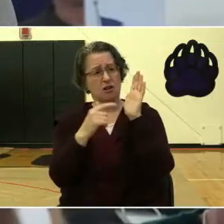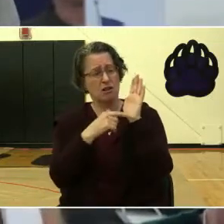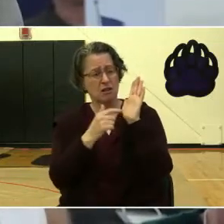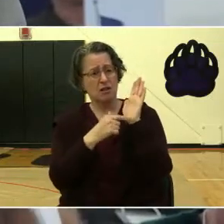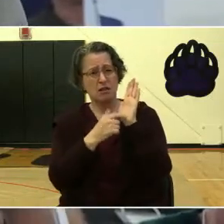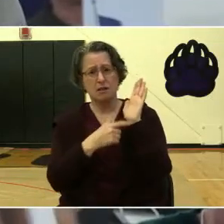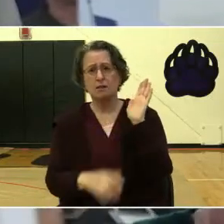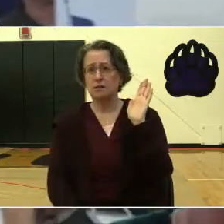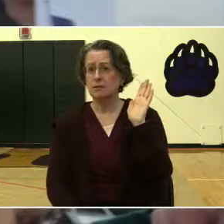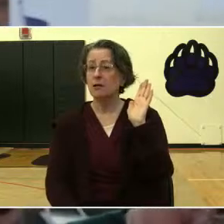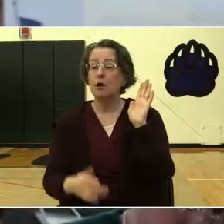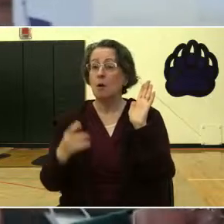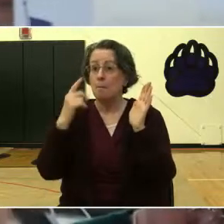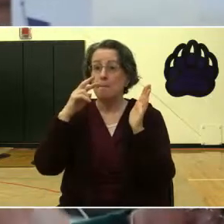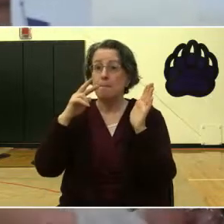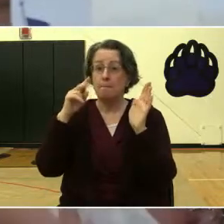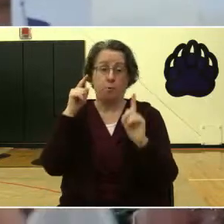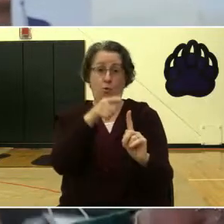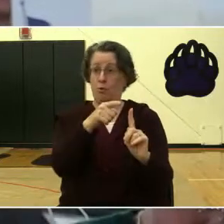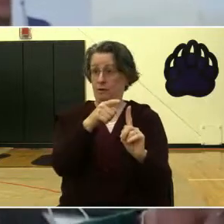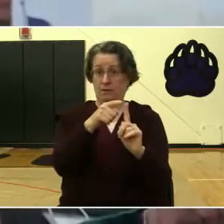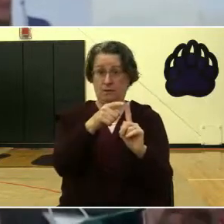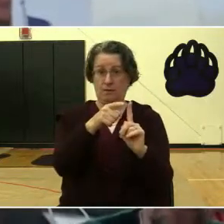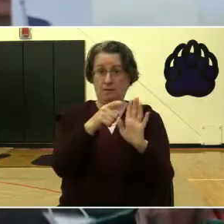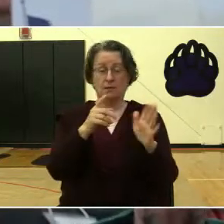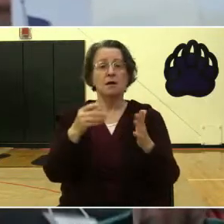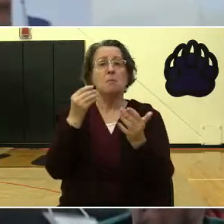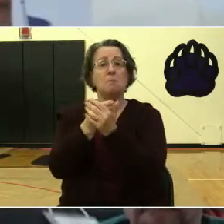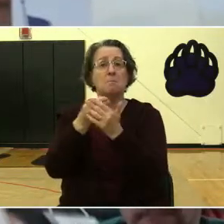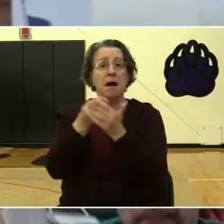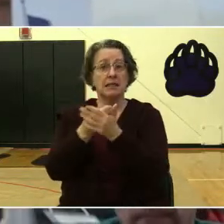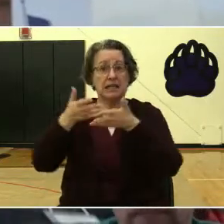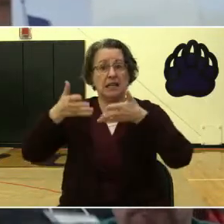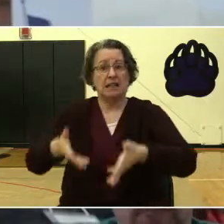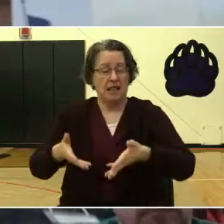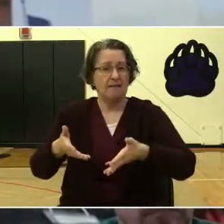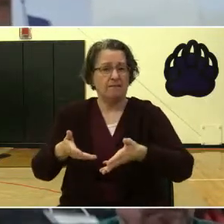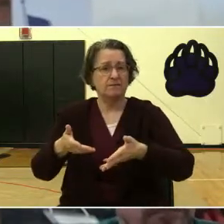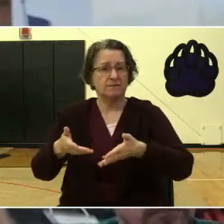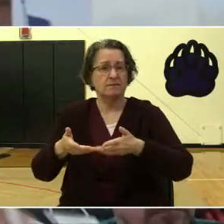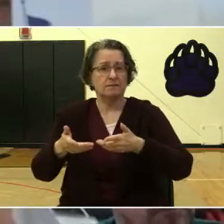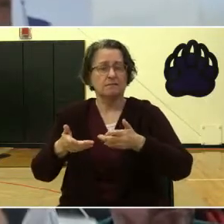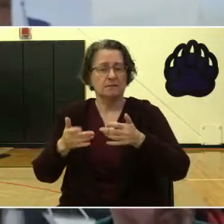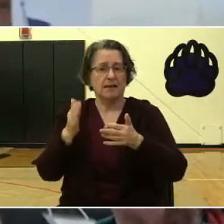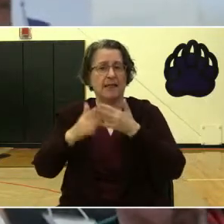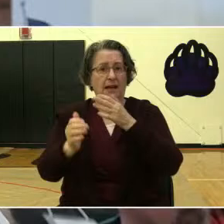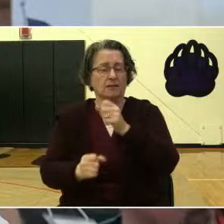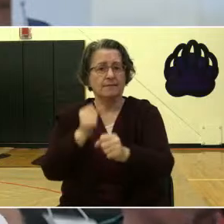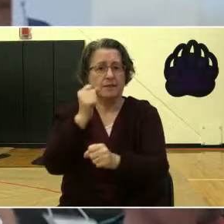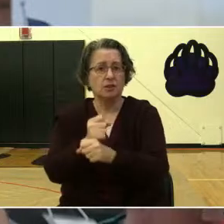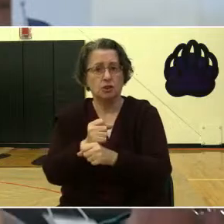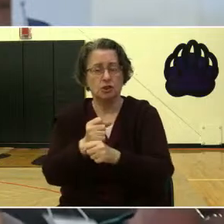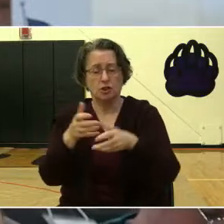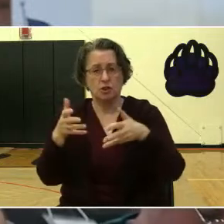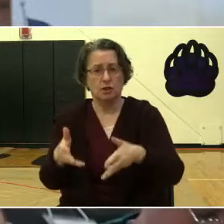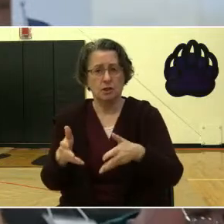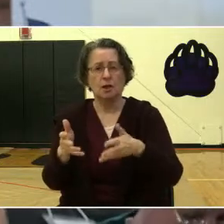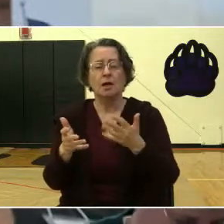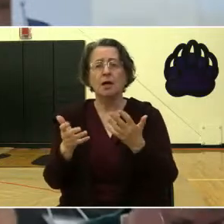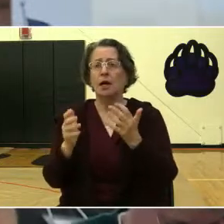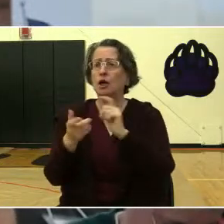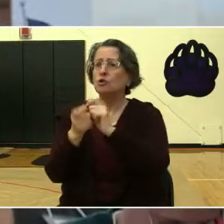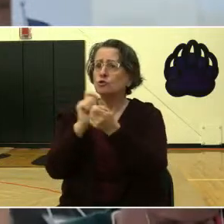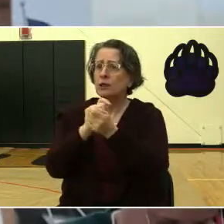essentially to decide what to do with the excess fund balance and I think changing how the excess fund balance is